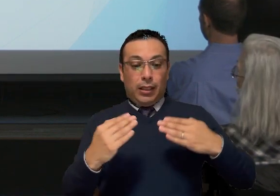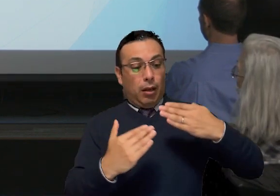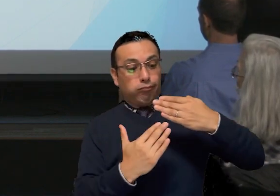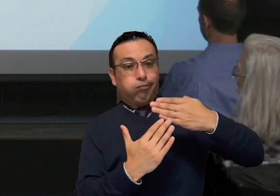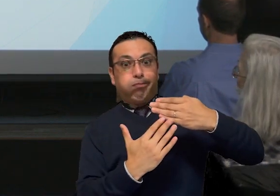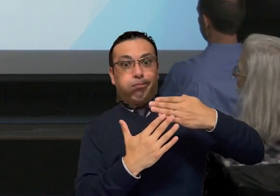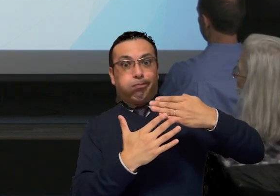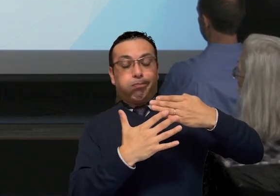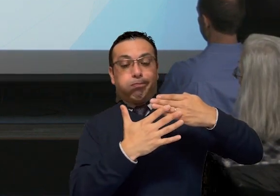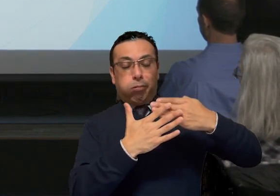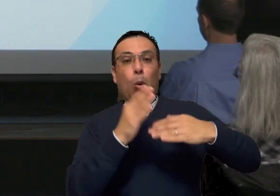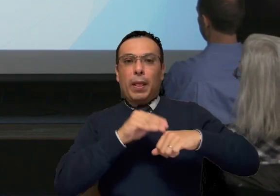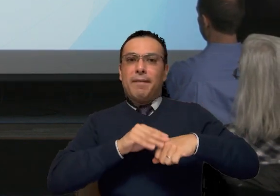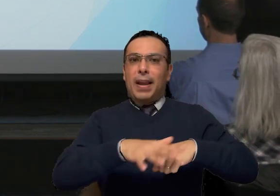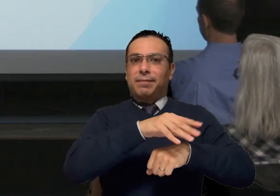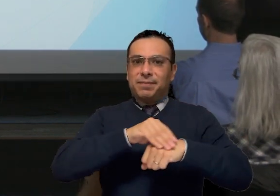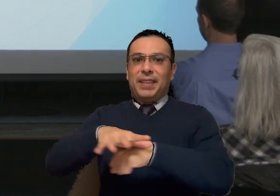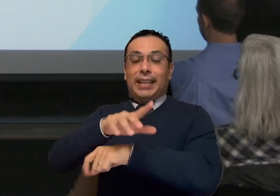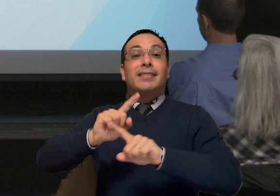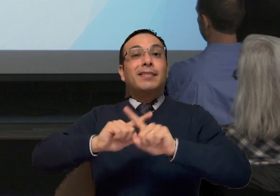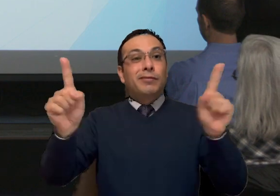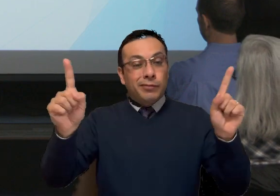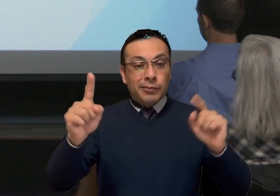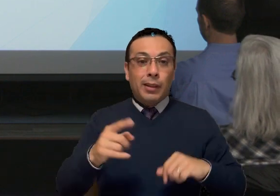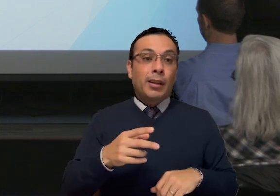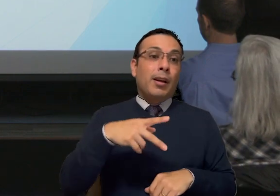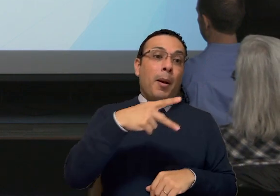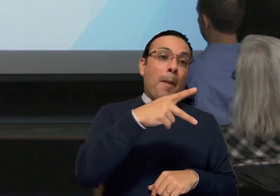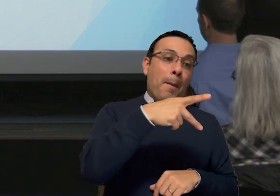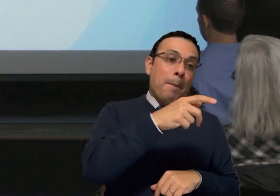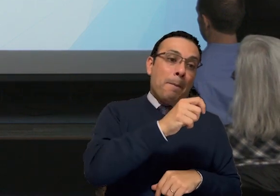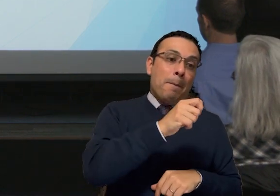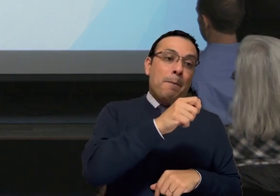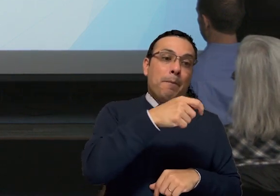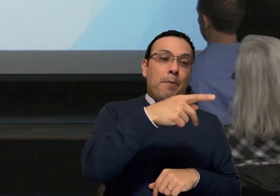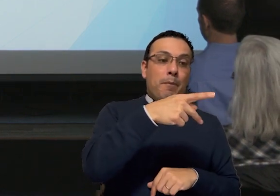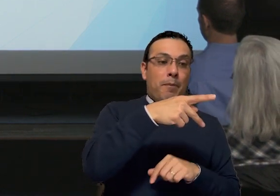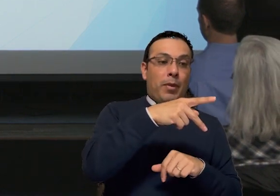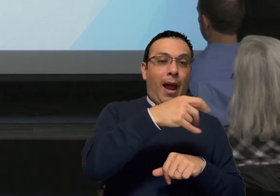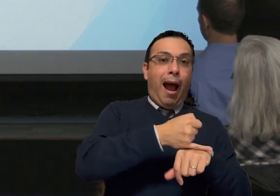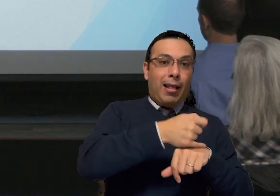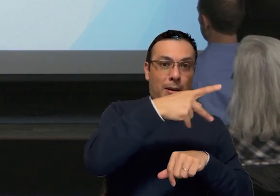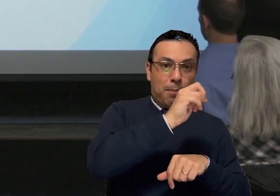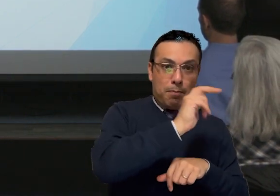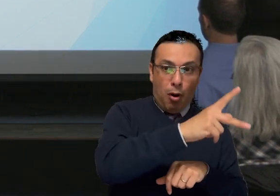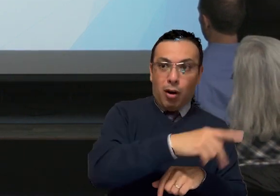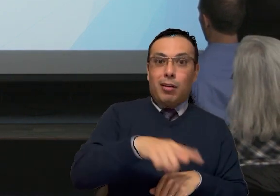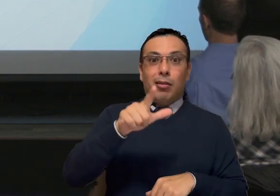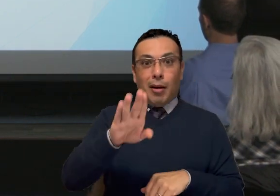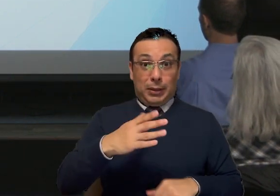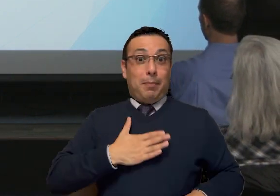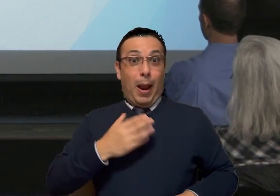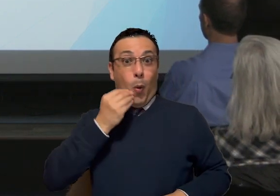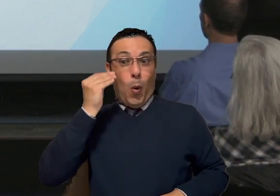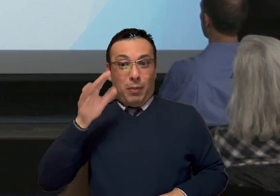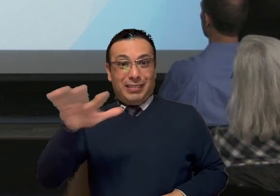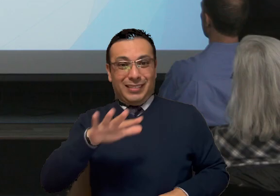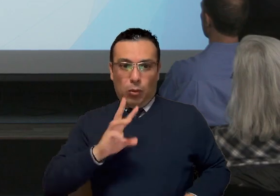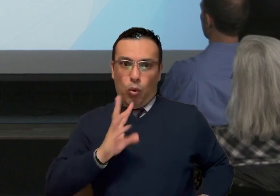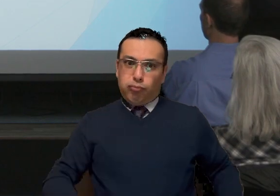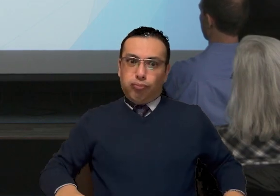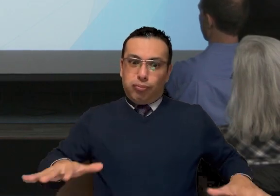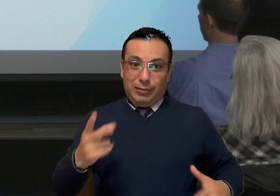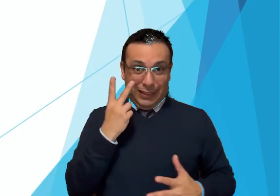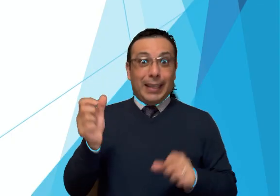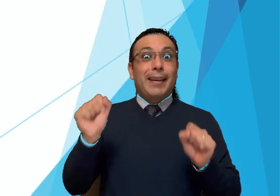like both Island Park and also Long Beach and where I live as well. Okay, why are we